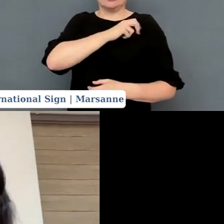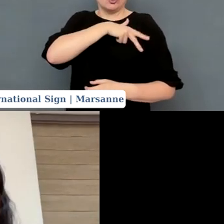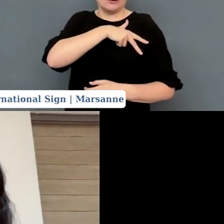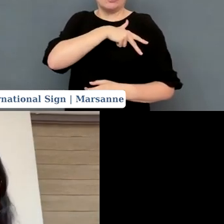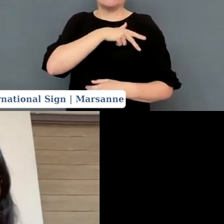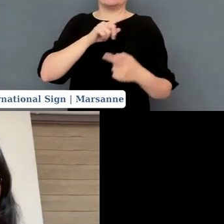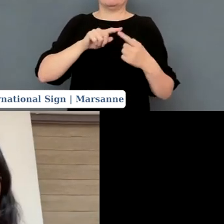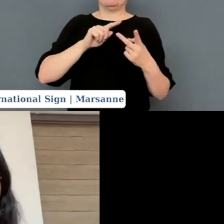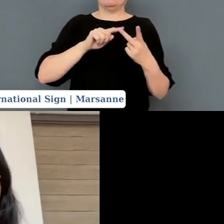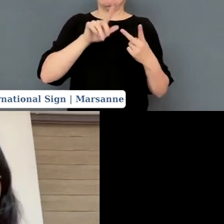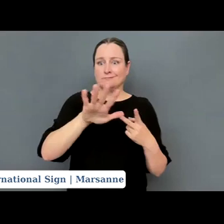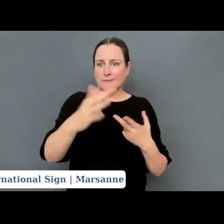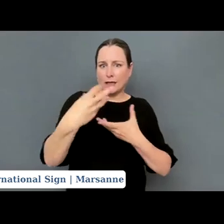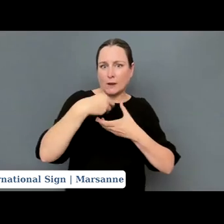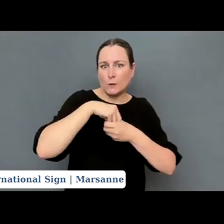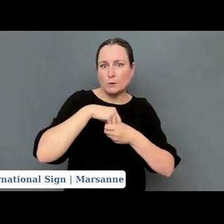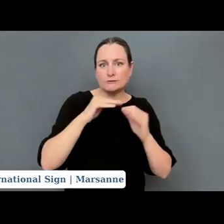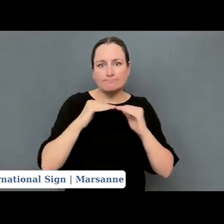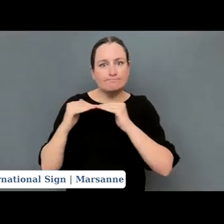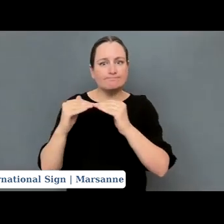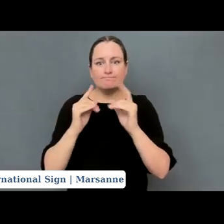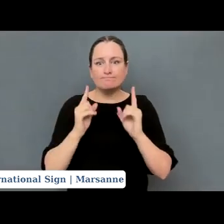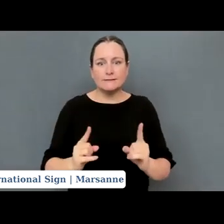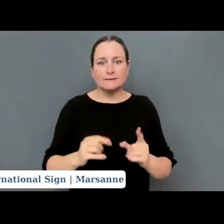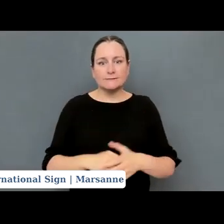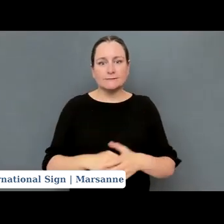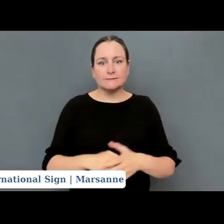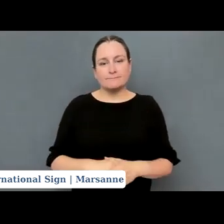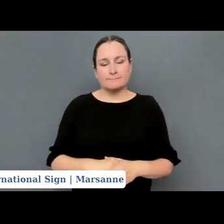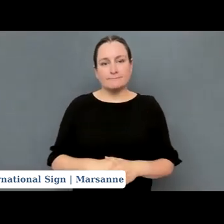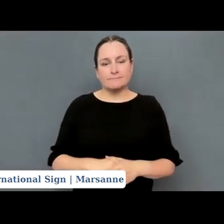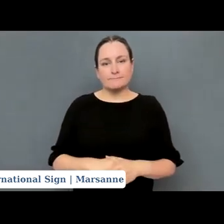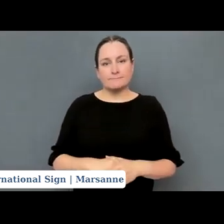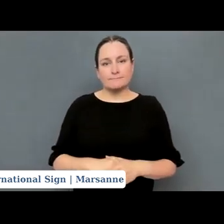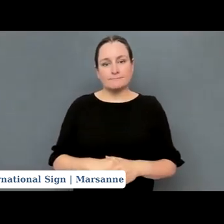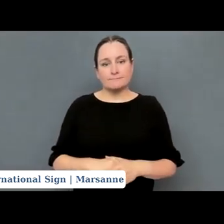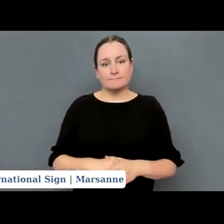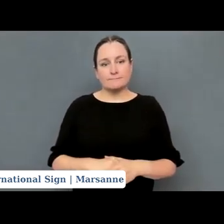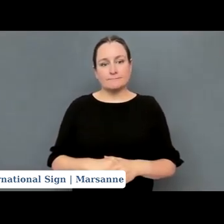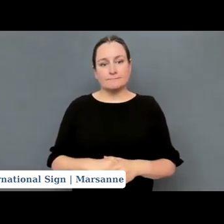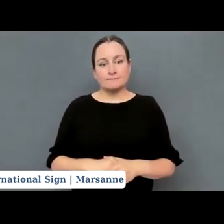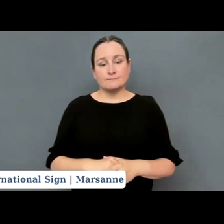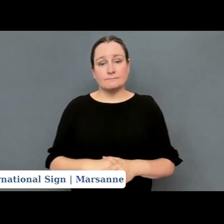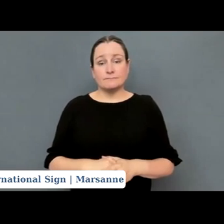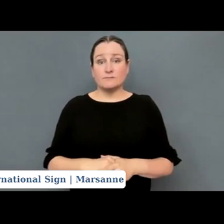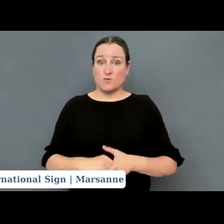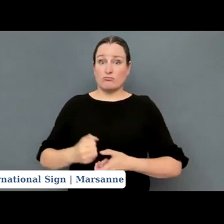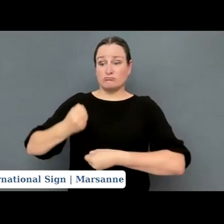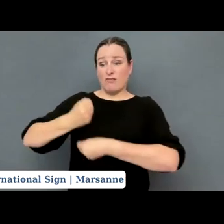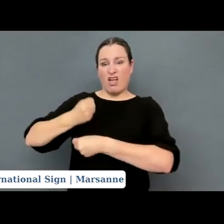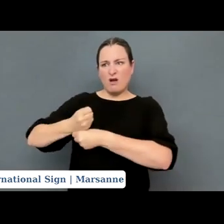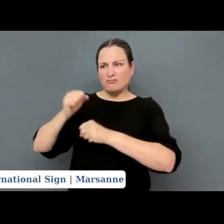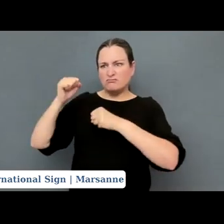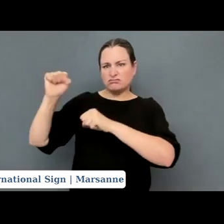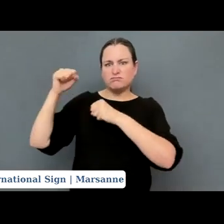How interesting to move from the role of labor unions to